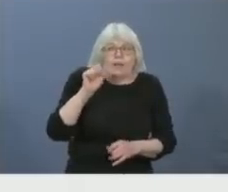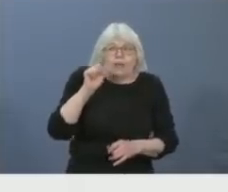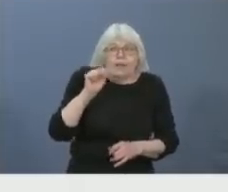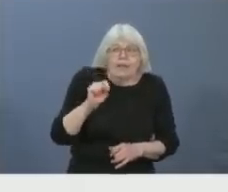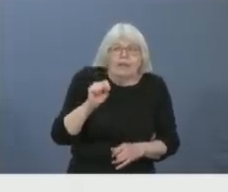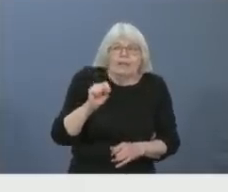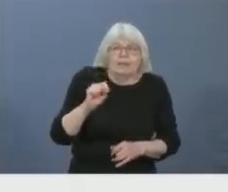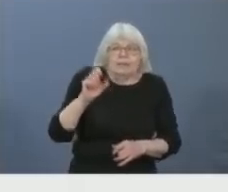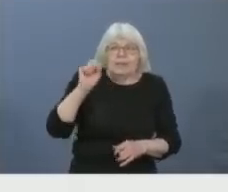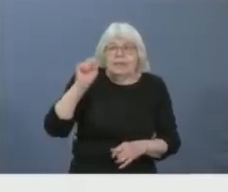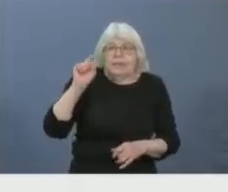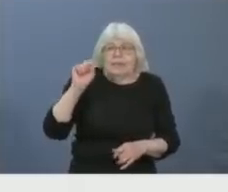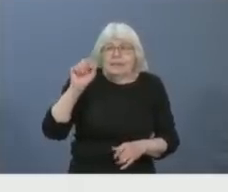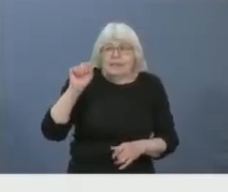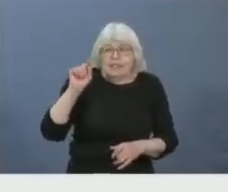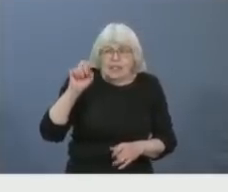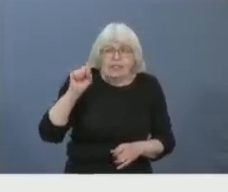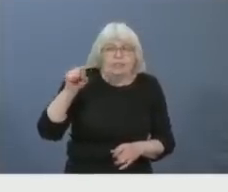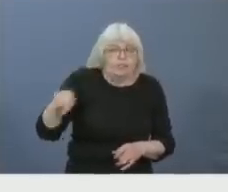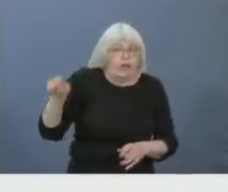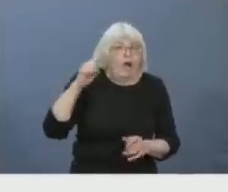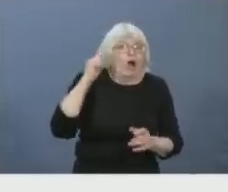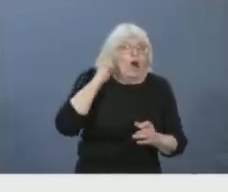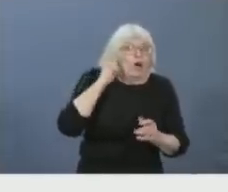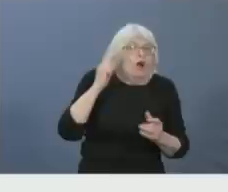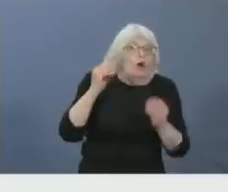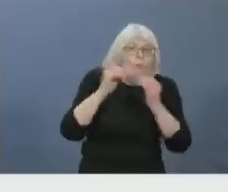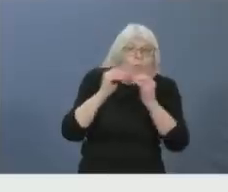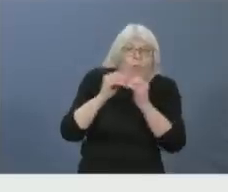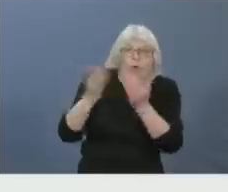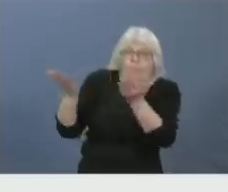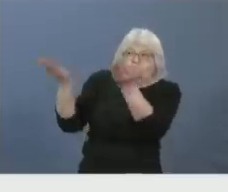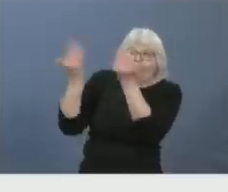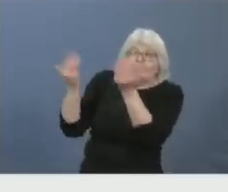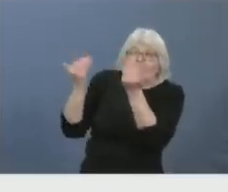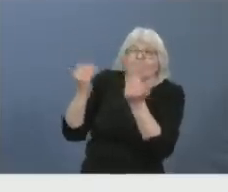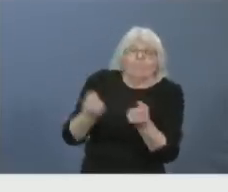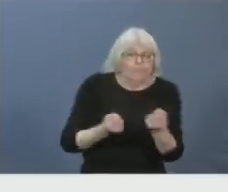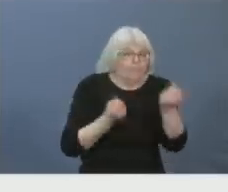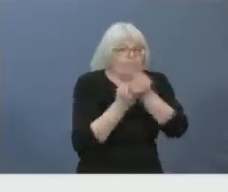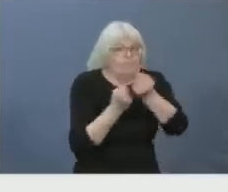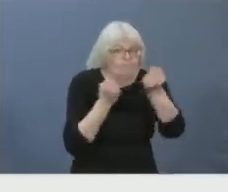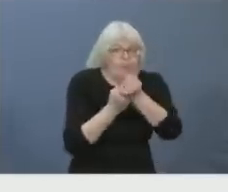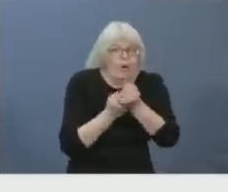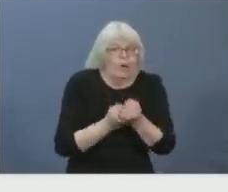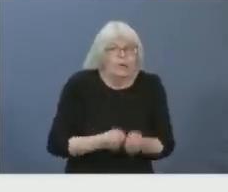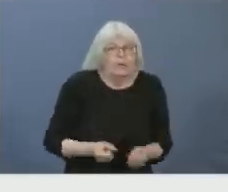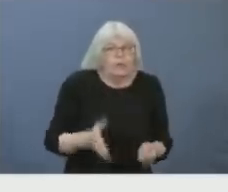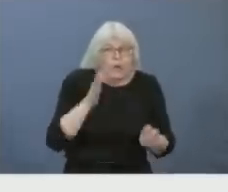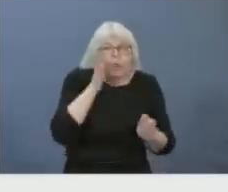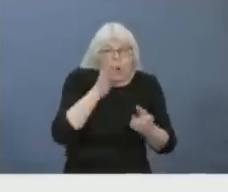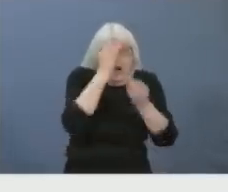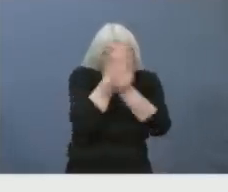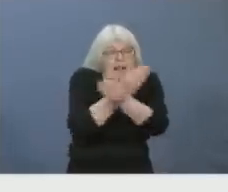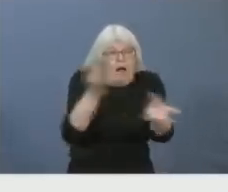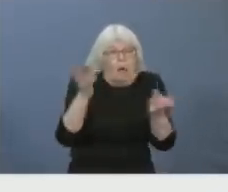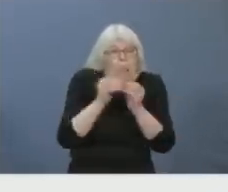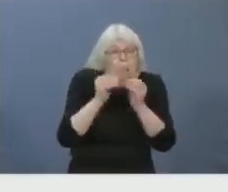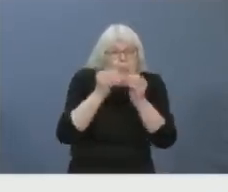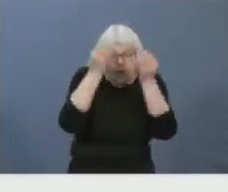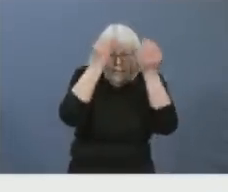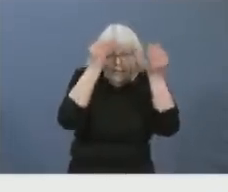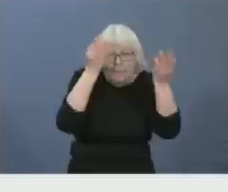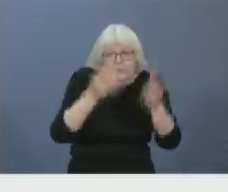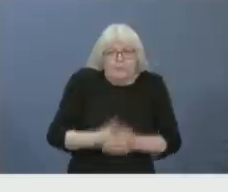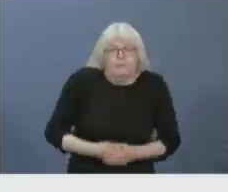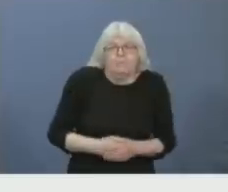that we're hoping to get some additional support from there, but hoping to have an update on that situation as well. And of course,